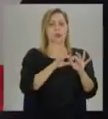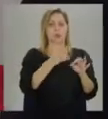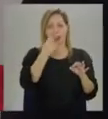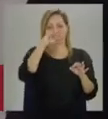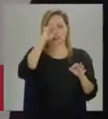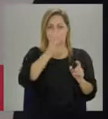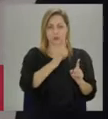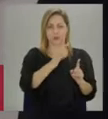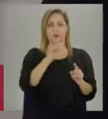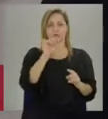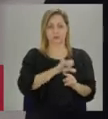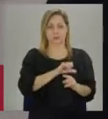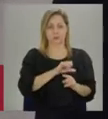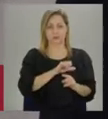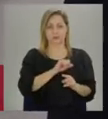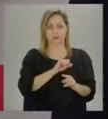that, no? No,